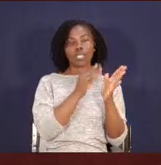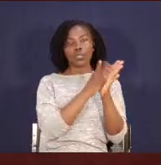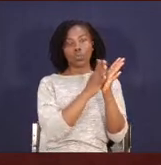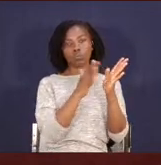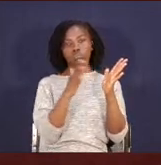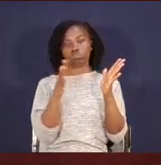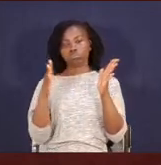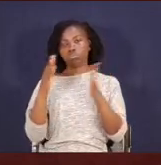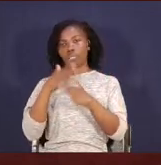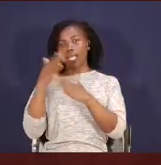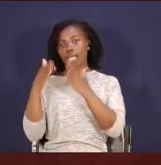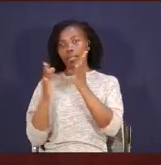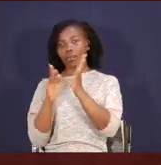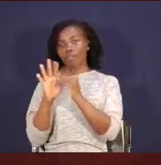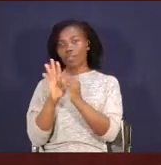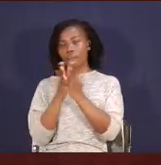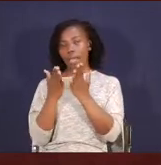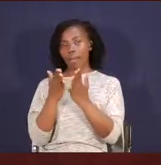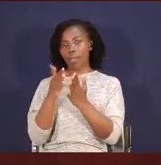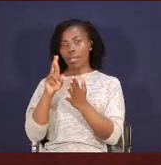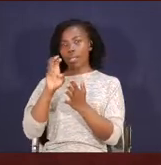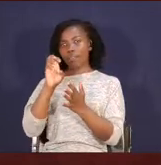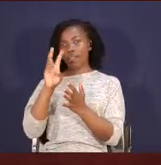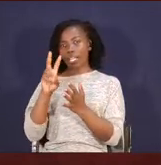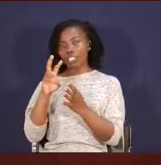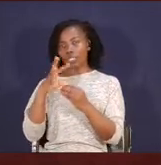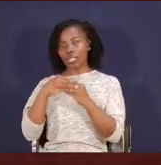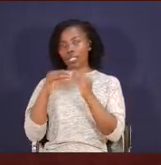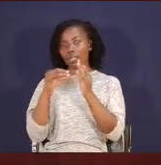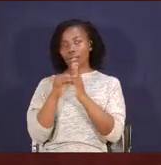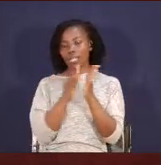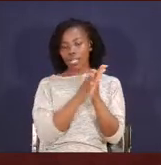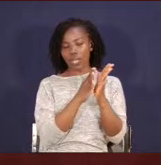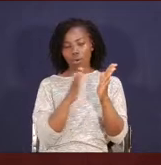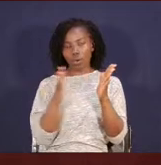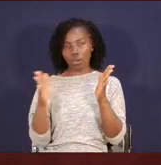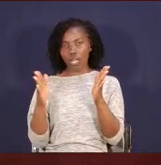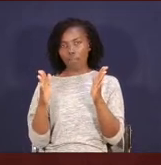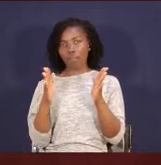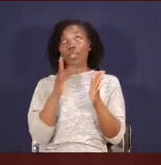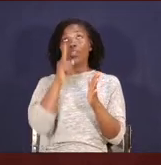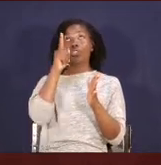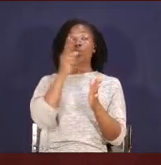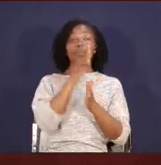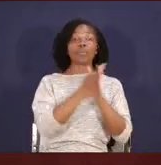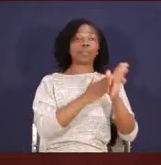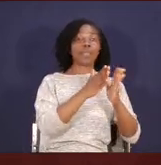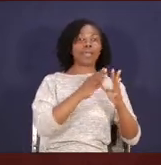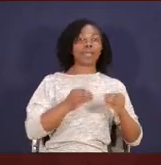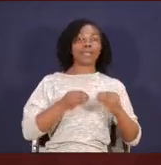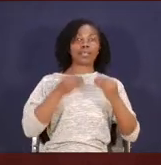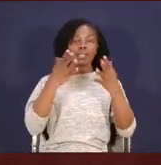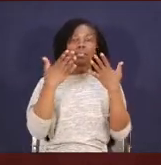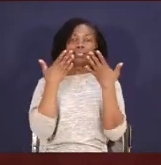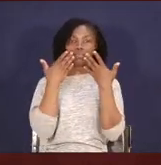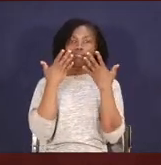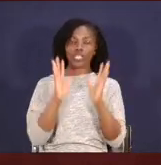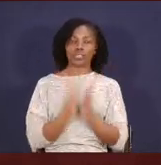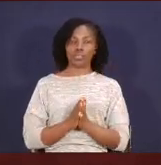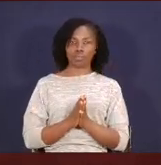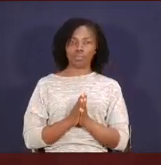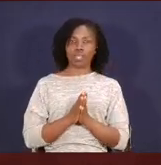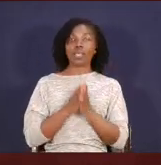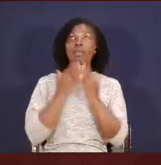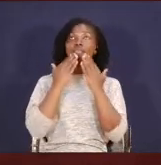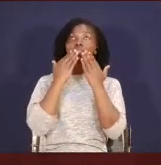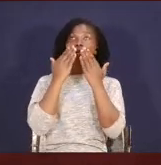Revelation, the created order and everything else, you prepared it and you have released it. It's already released. And God,